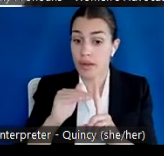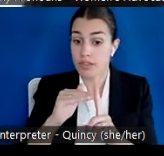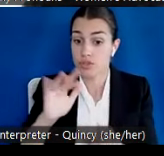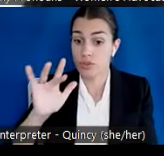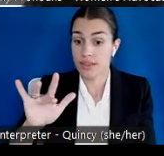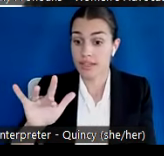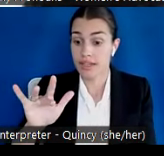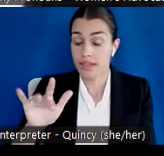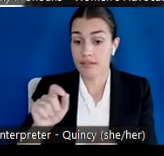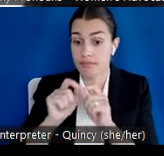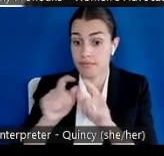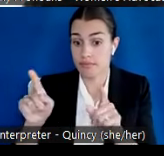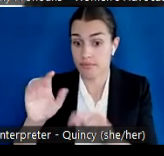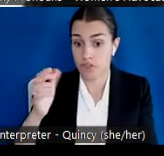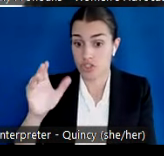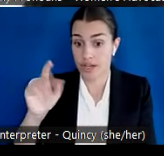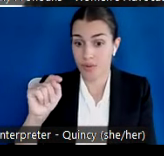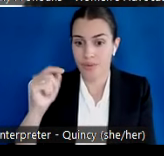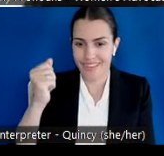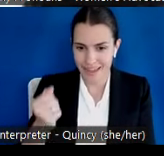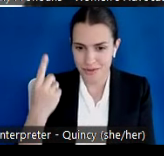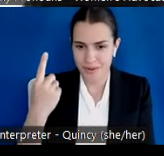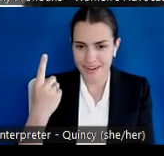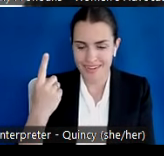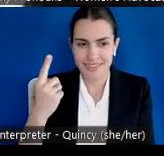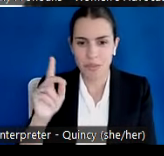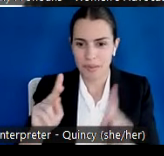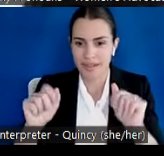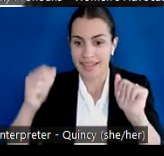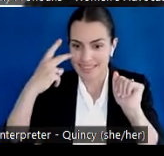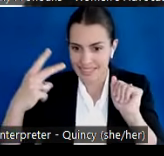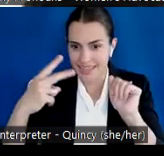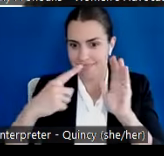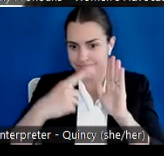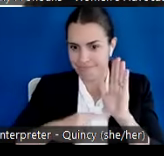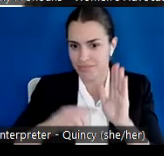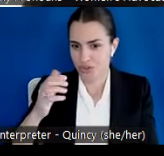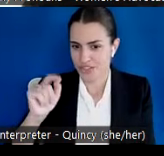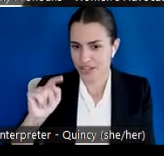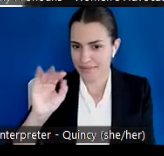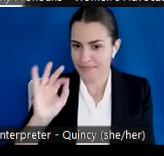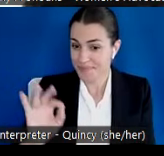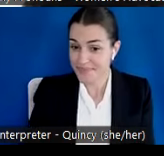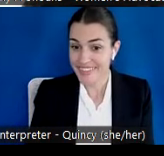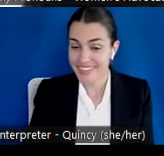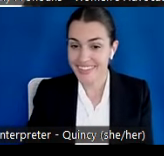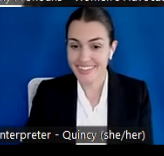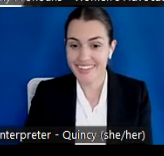send your messages to everyone so people can see your contributions as well throughout the webinar.